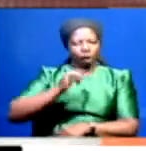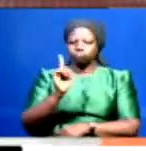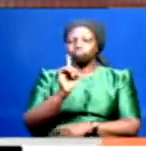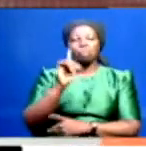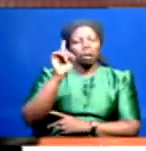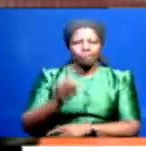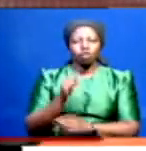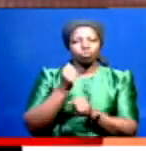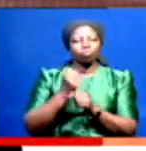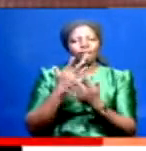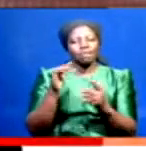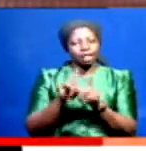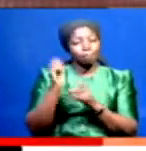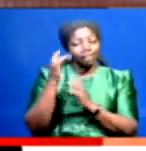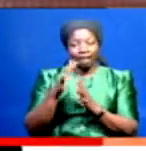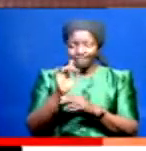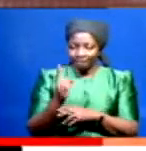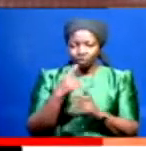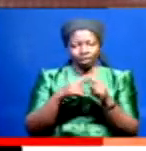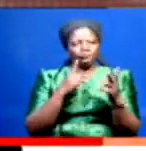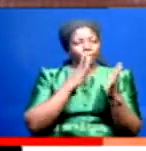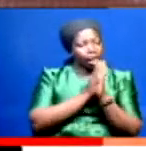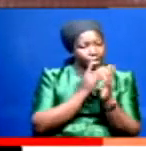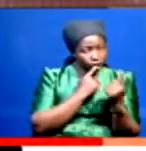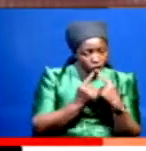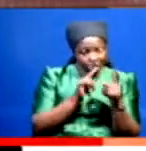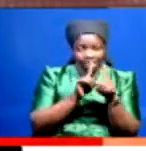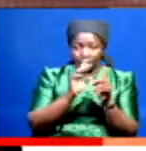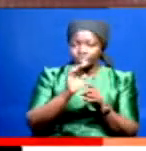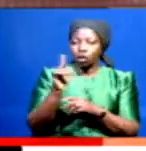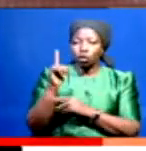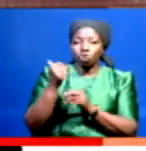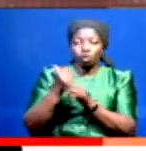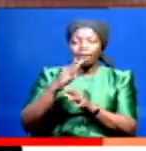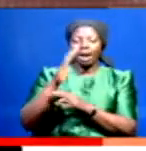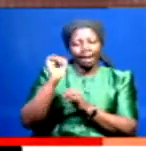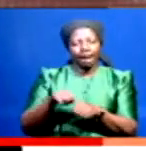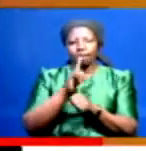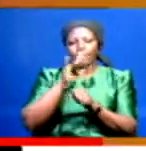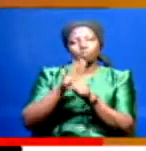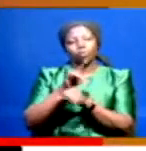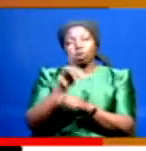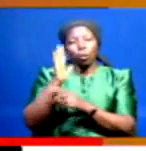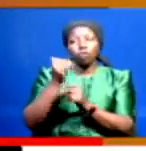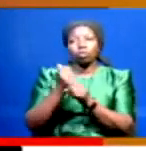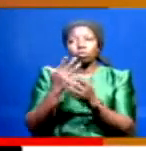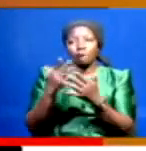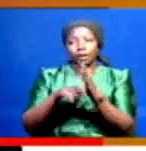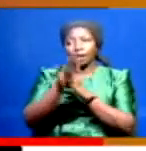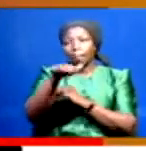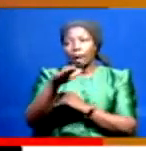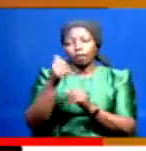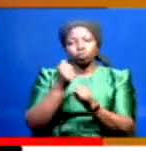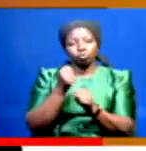start with the conversation, and as legislators, I can assure you, we'll do something in Parliament to deal with the law. Okay, and Bishop,